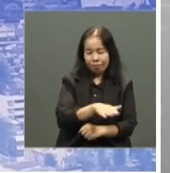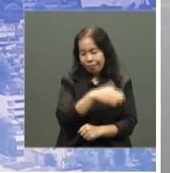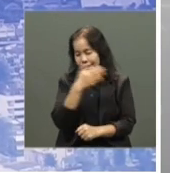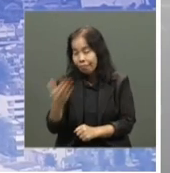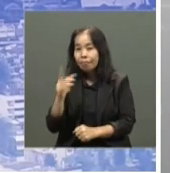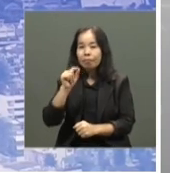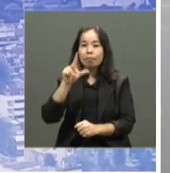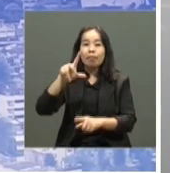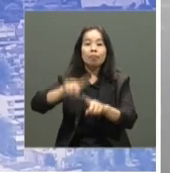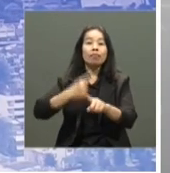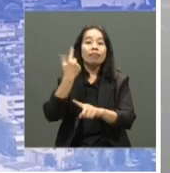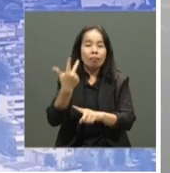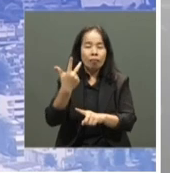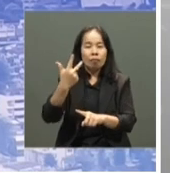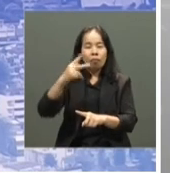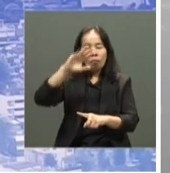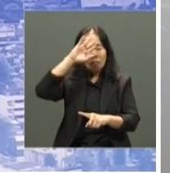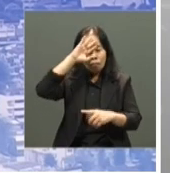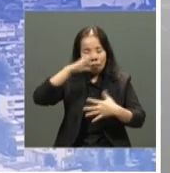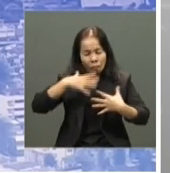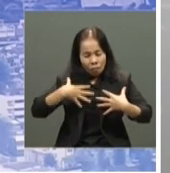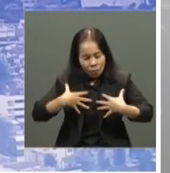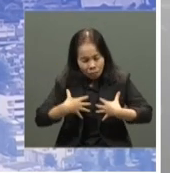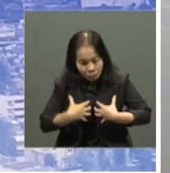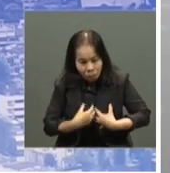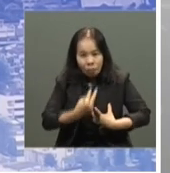measures yet because he believes that it